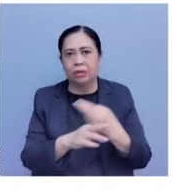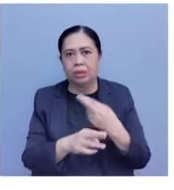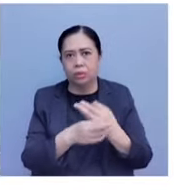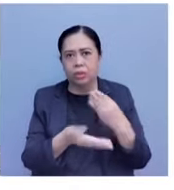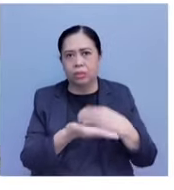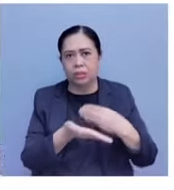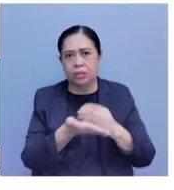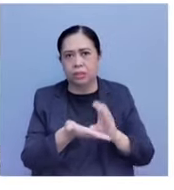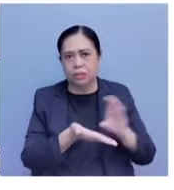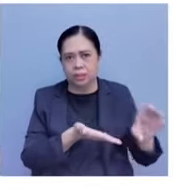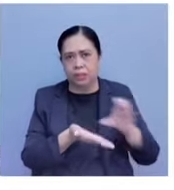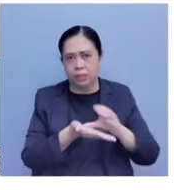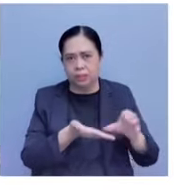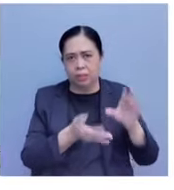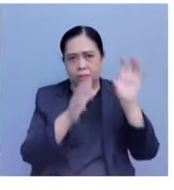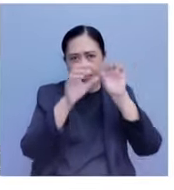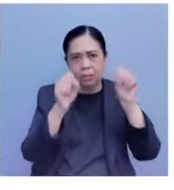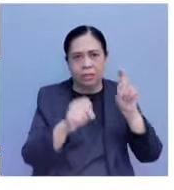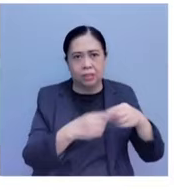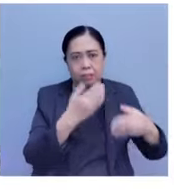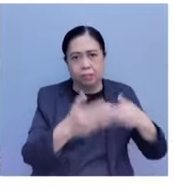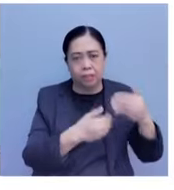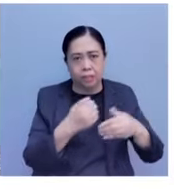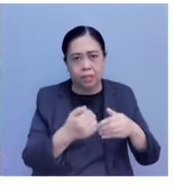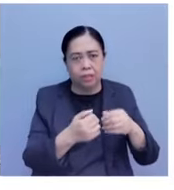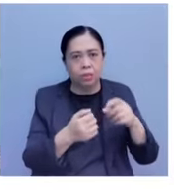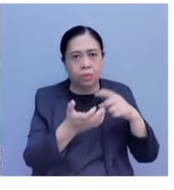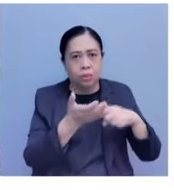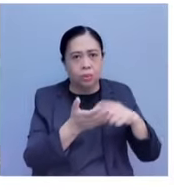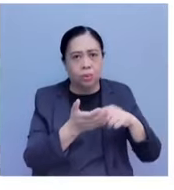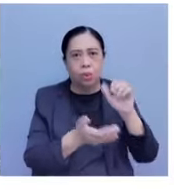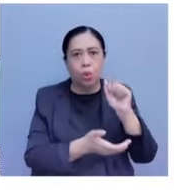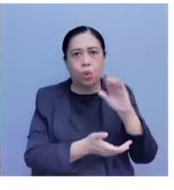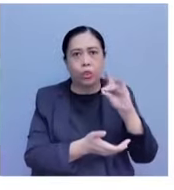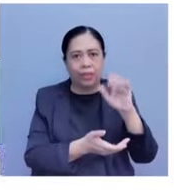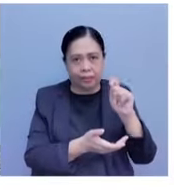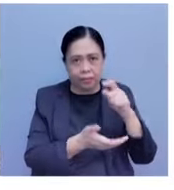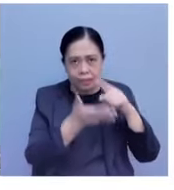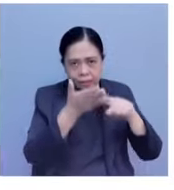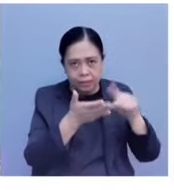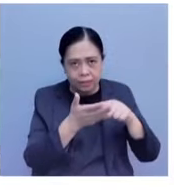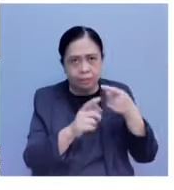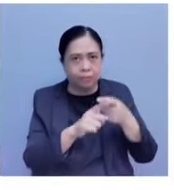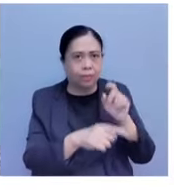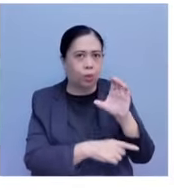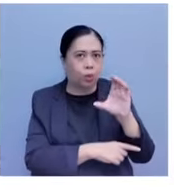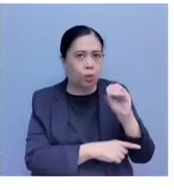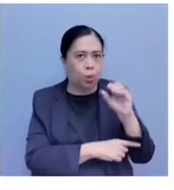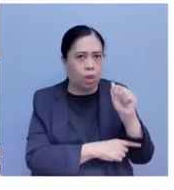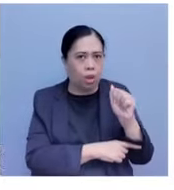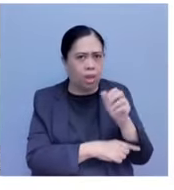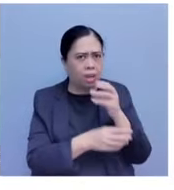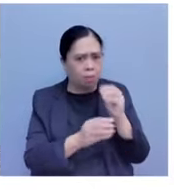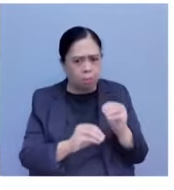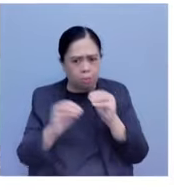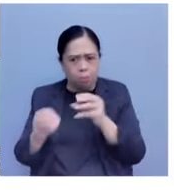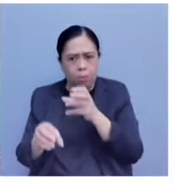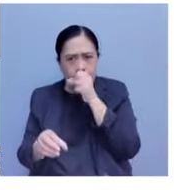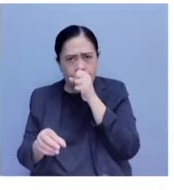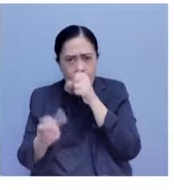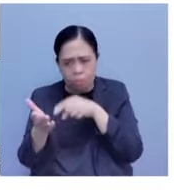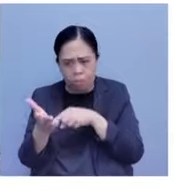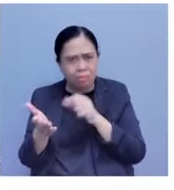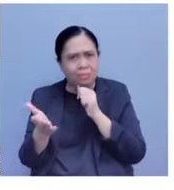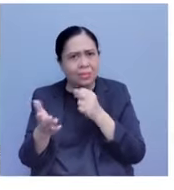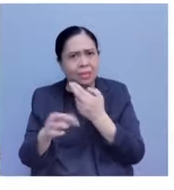budgetary items. They're supposed to undergo audit, regular audit by mm-hmm. COA. You transfer it to a confidential fund, which is not